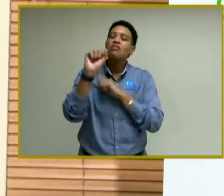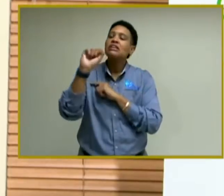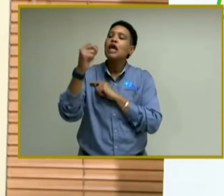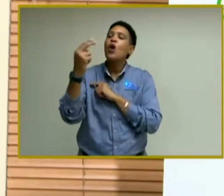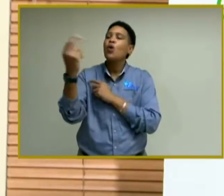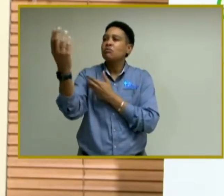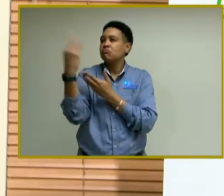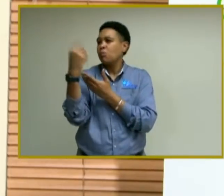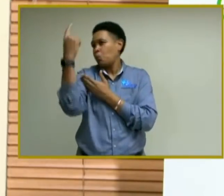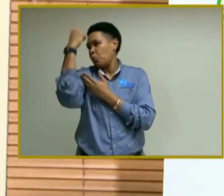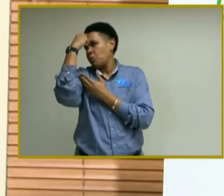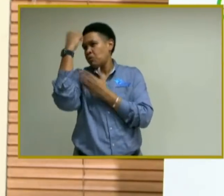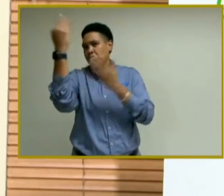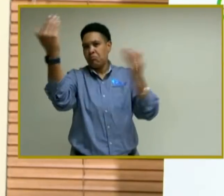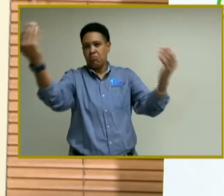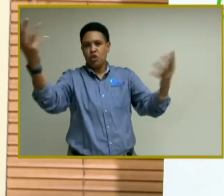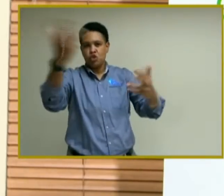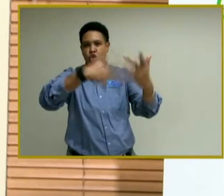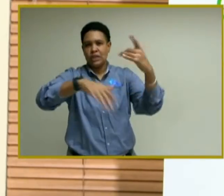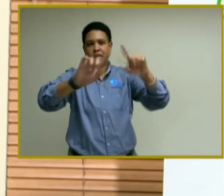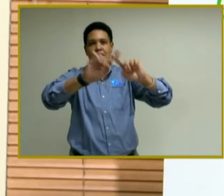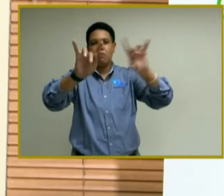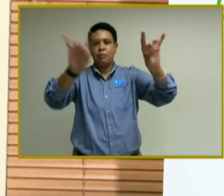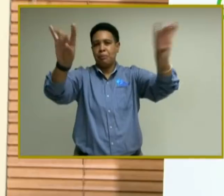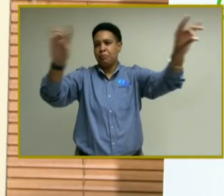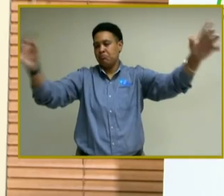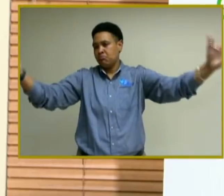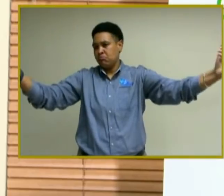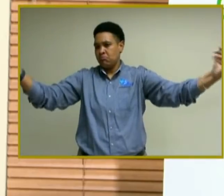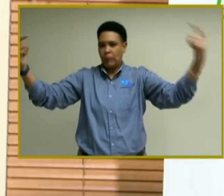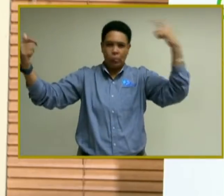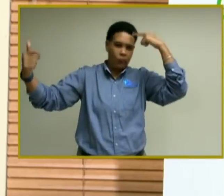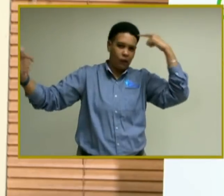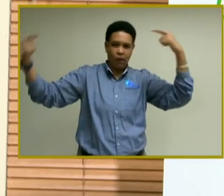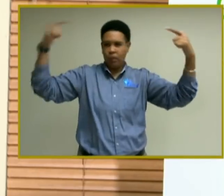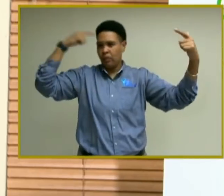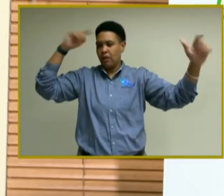across the society to ensure that there's a